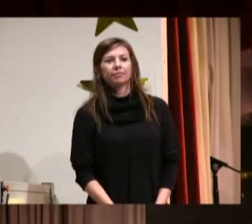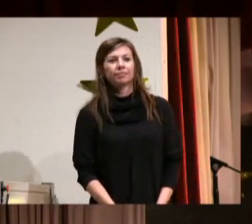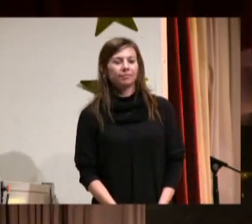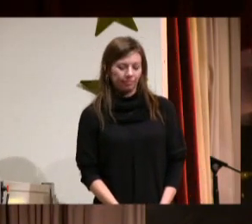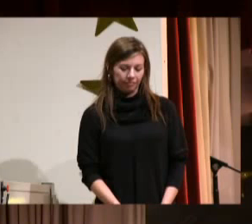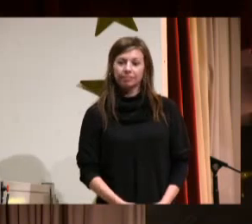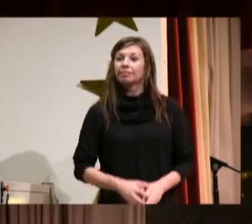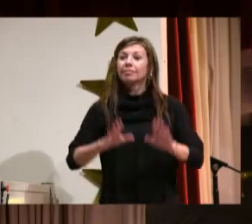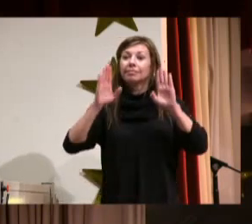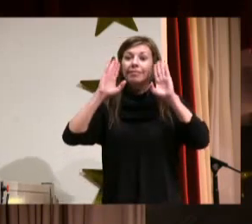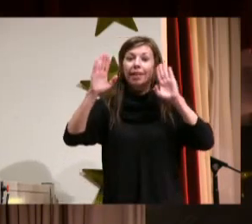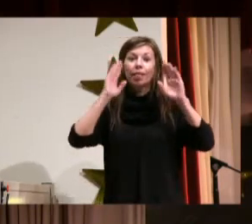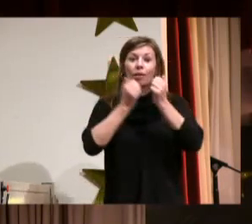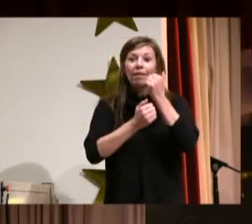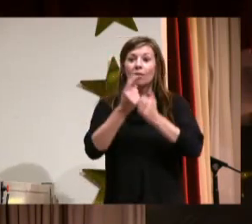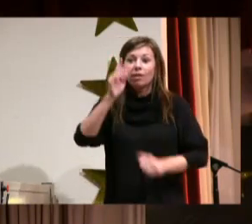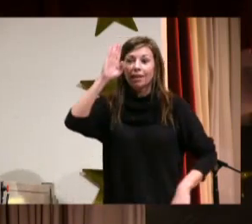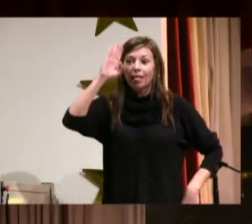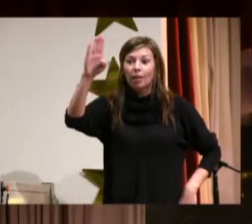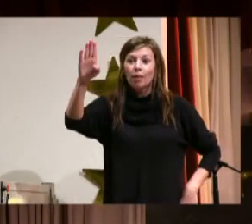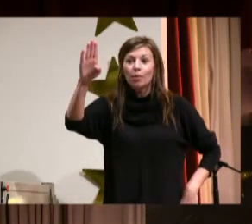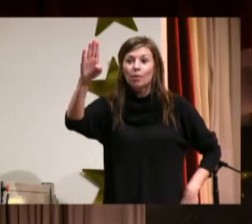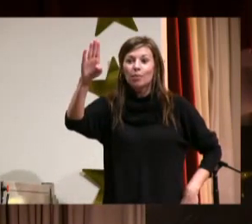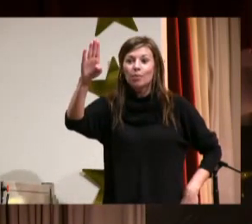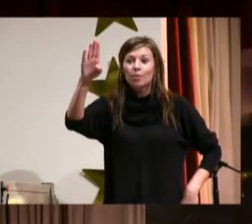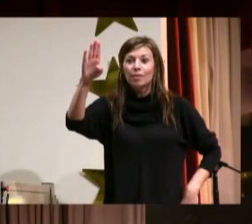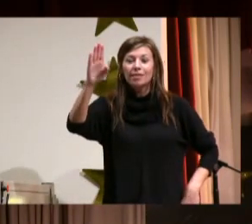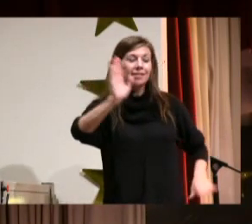Well, hello everyone.